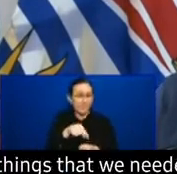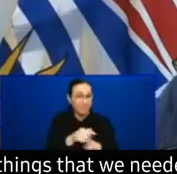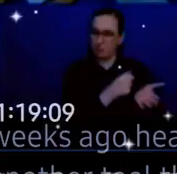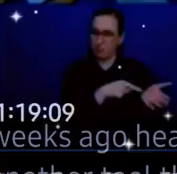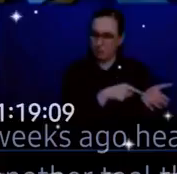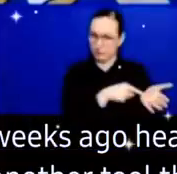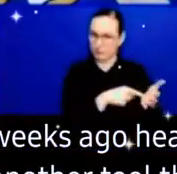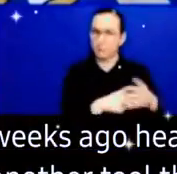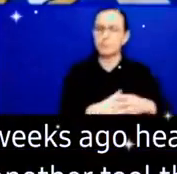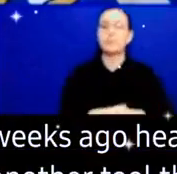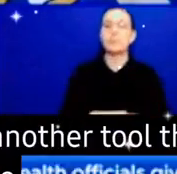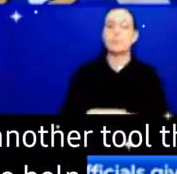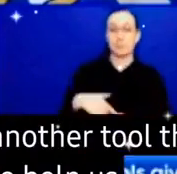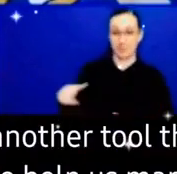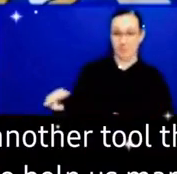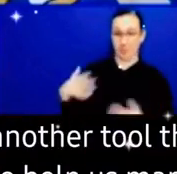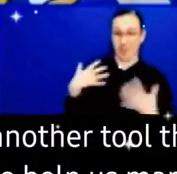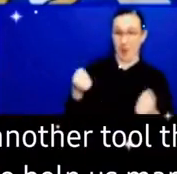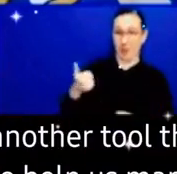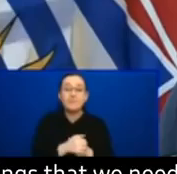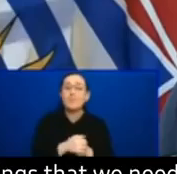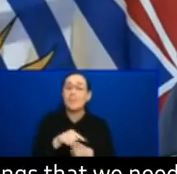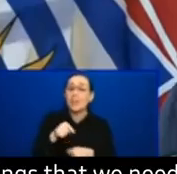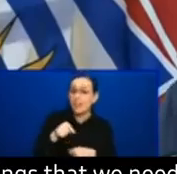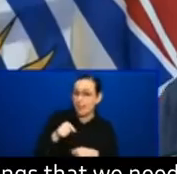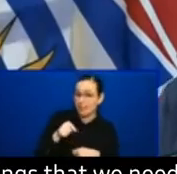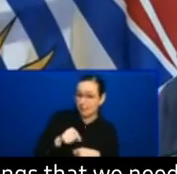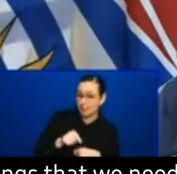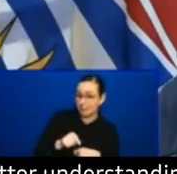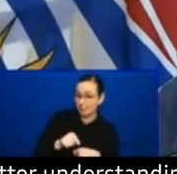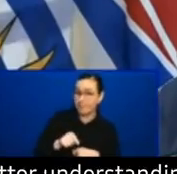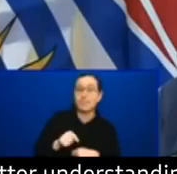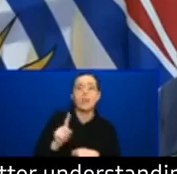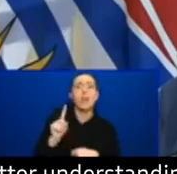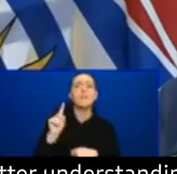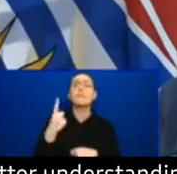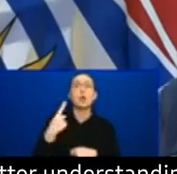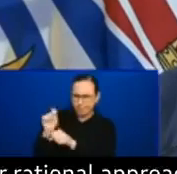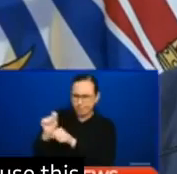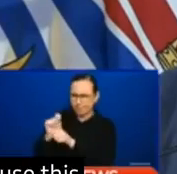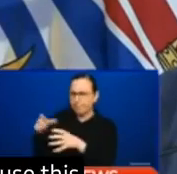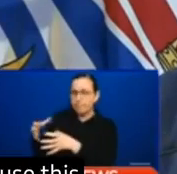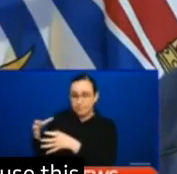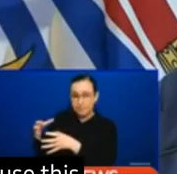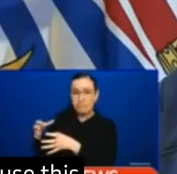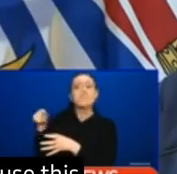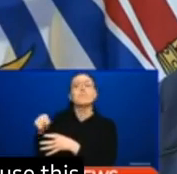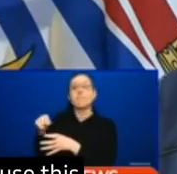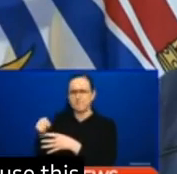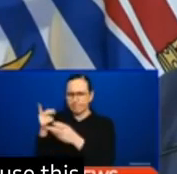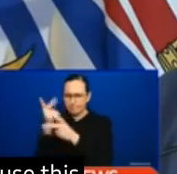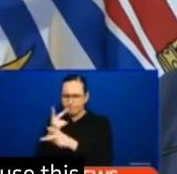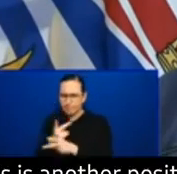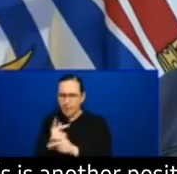better understanding that we have in our toolbox to help us manage this pandemic. Understanding of who would best be suited for this drug. Here, this is another positive